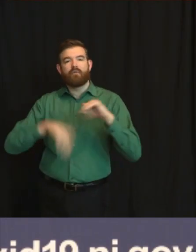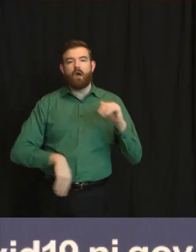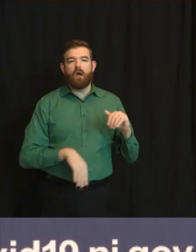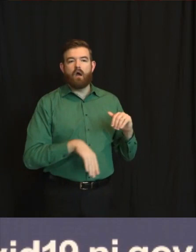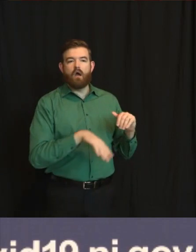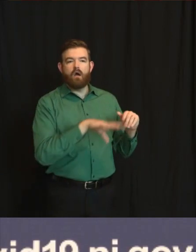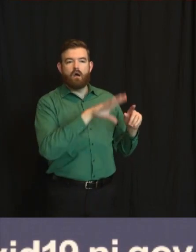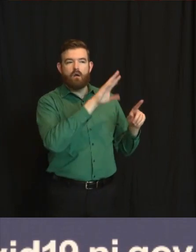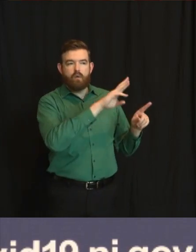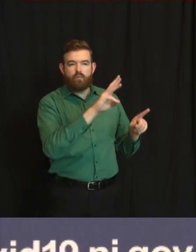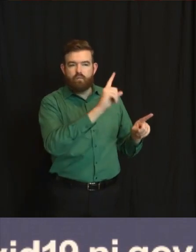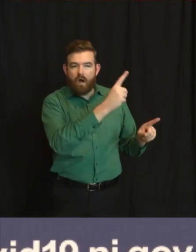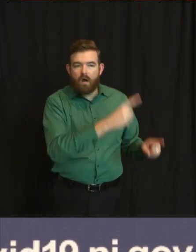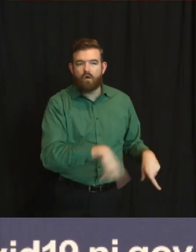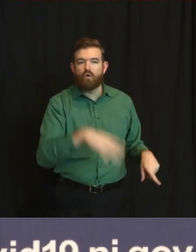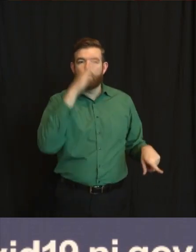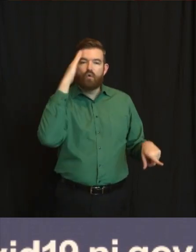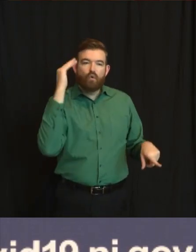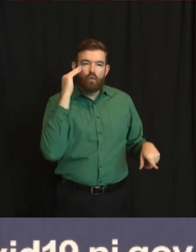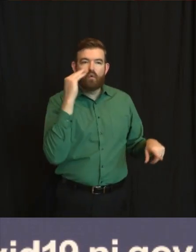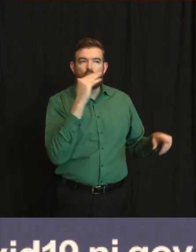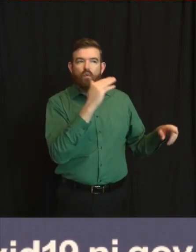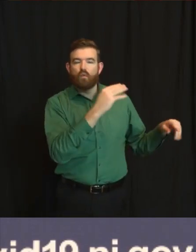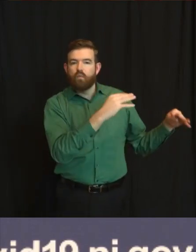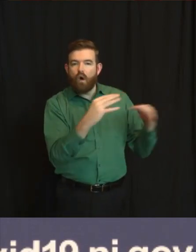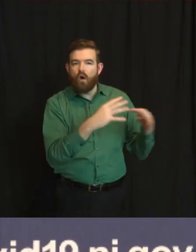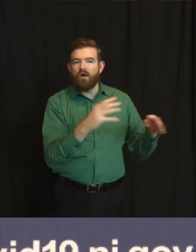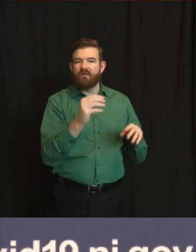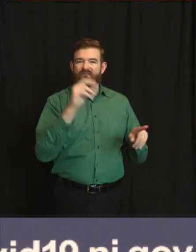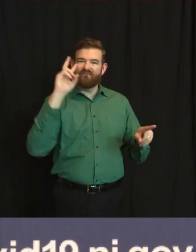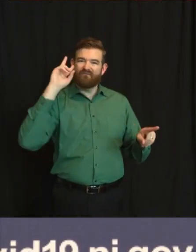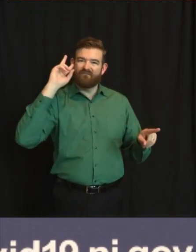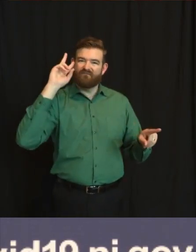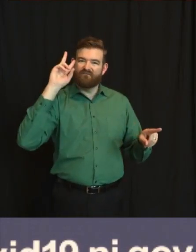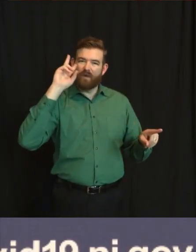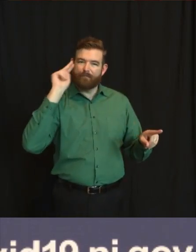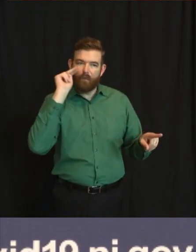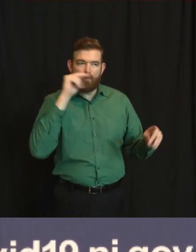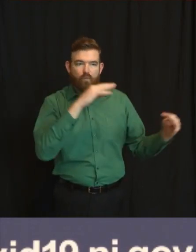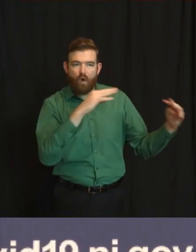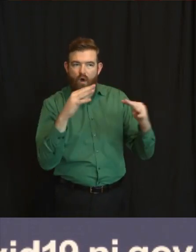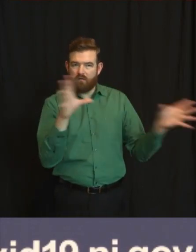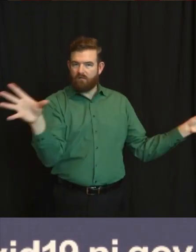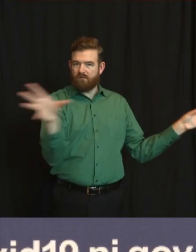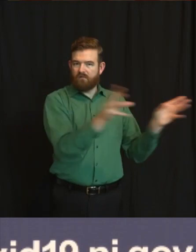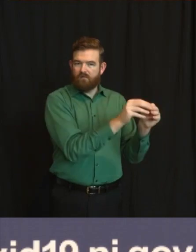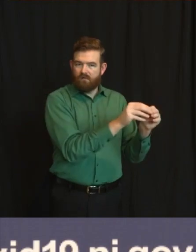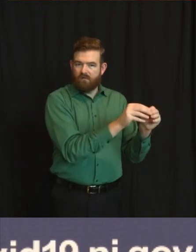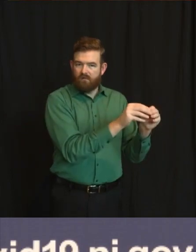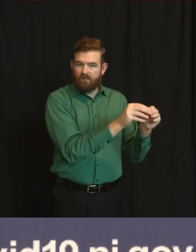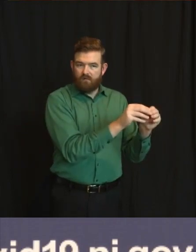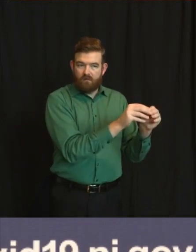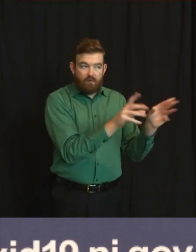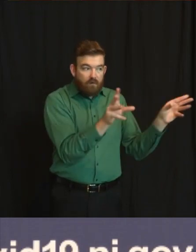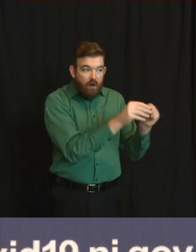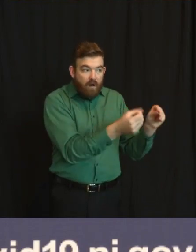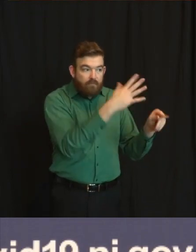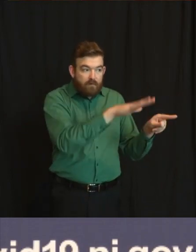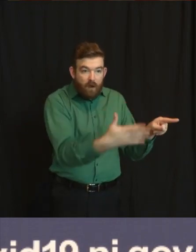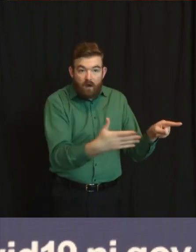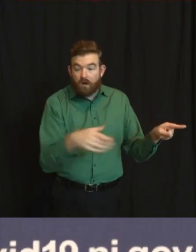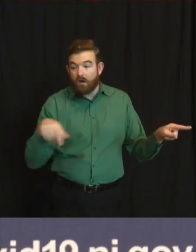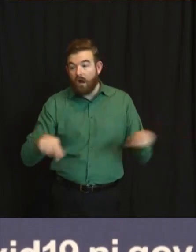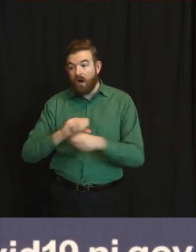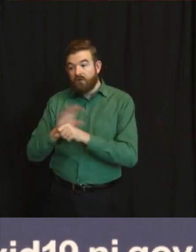and the Vietnam War combined. So think about that, folks, for a second. When we say we're in a war, we mean it. This is